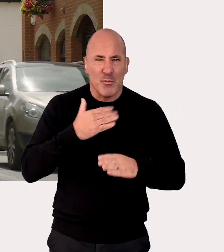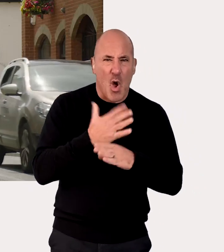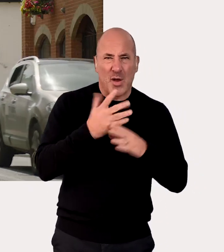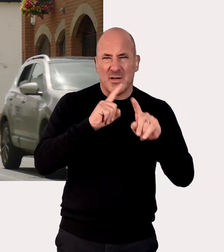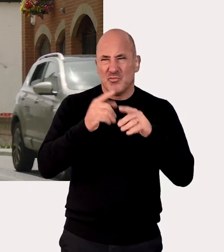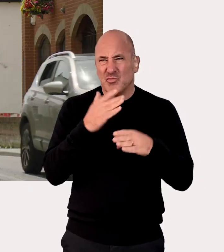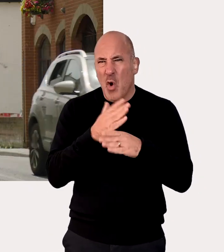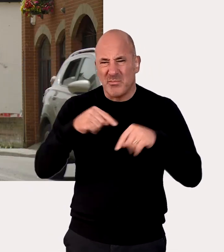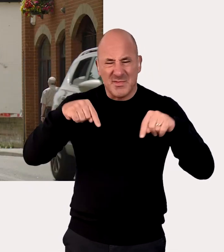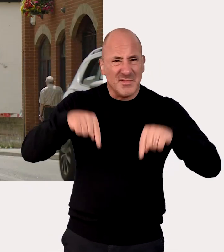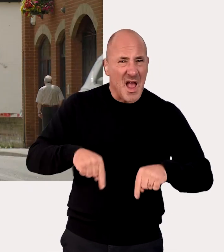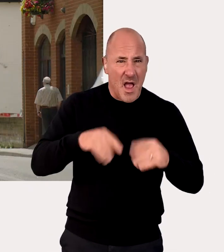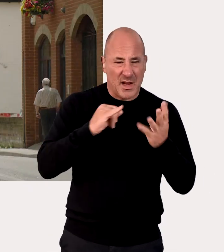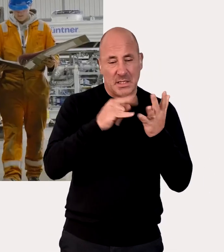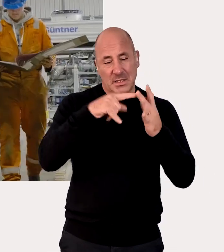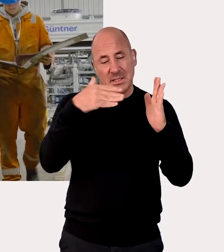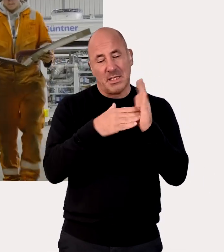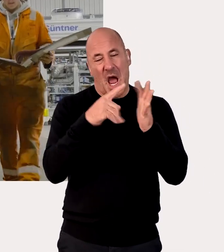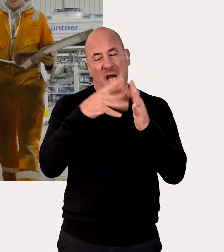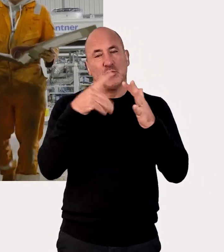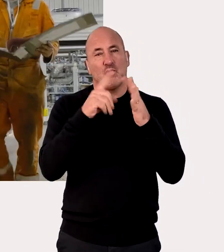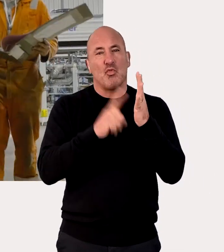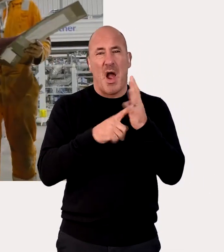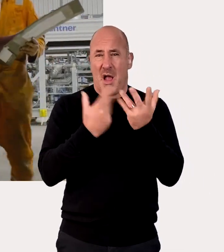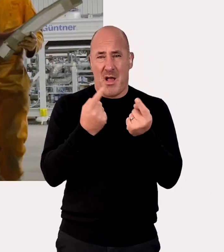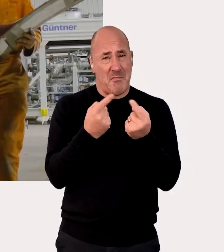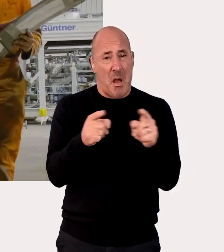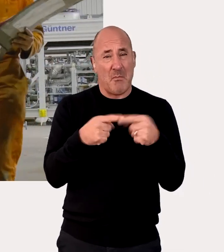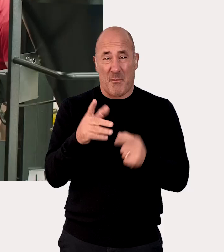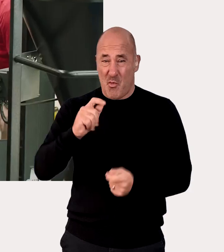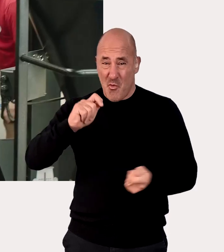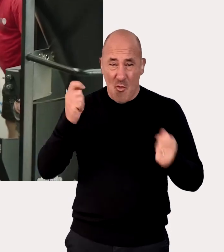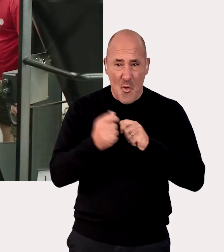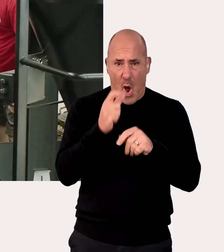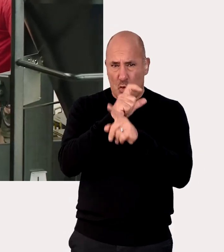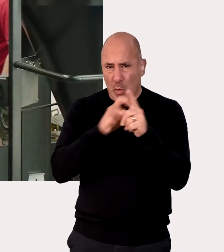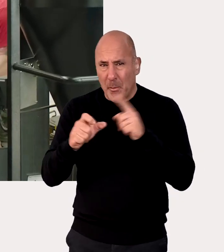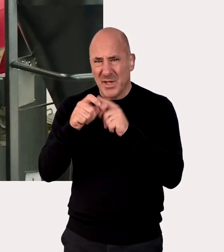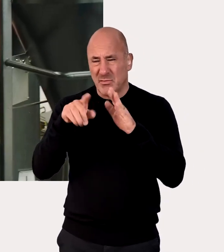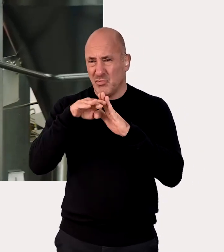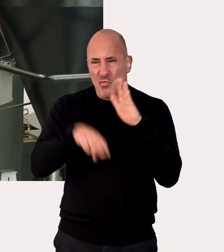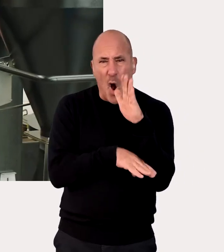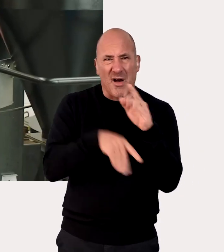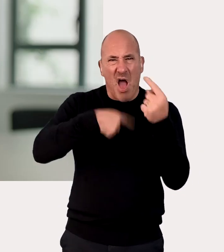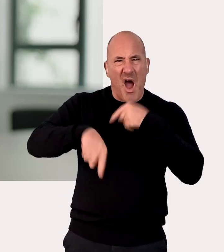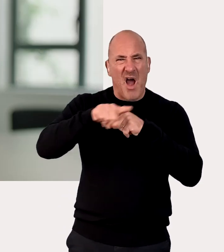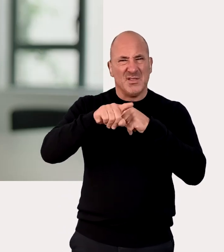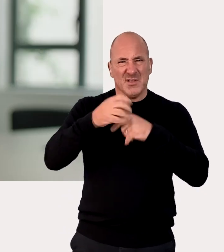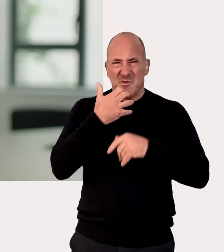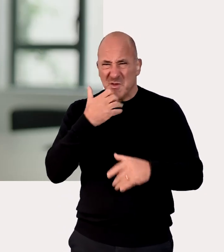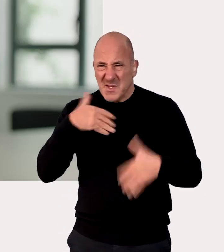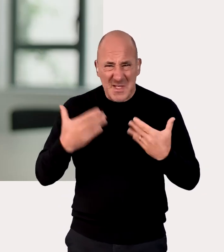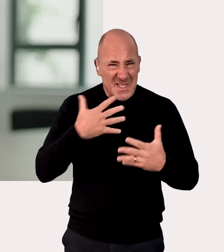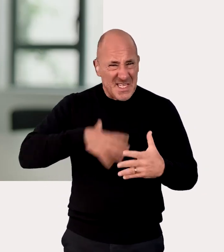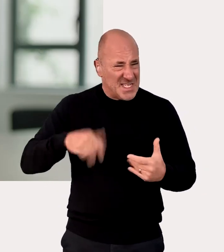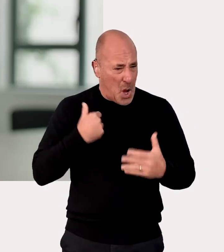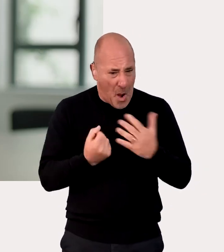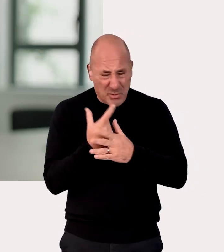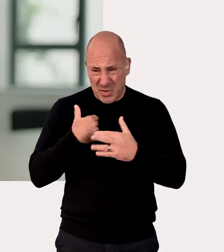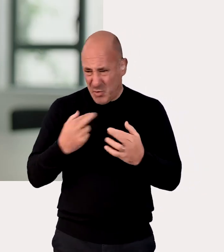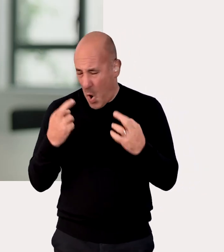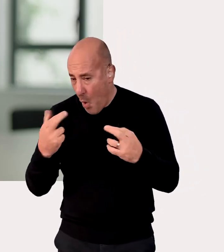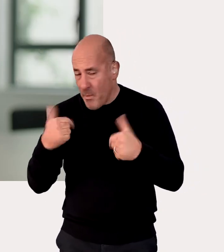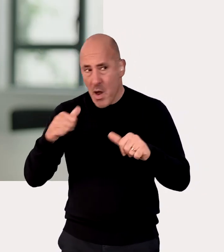The types of work and types of jobs that Sizewell will bring will be transformative. And our communities, working